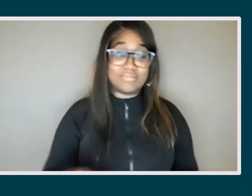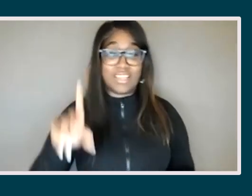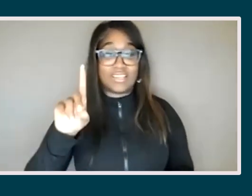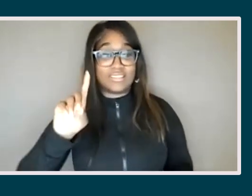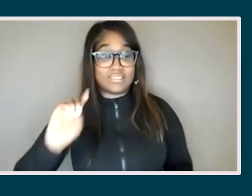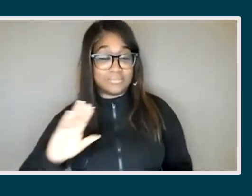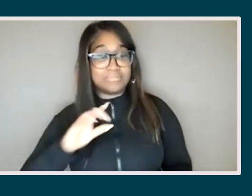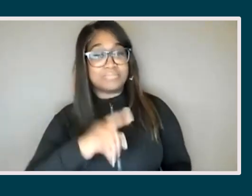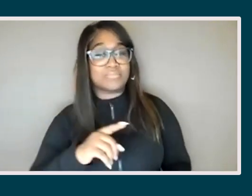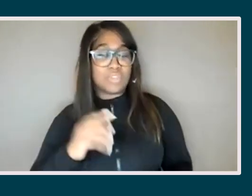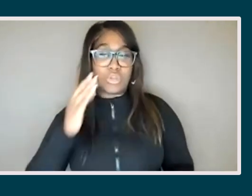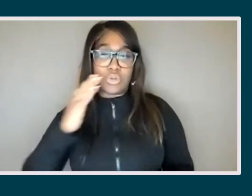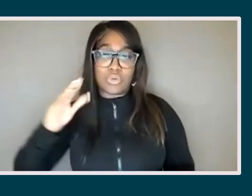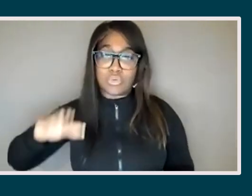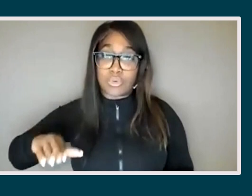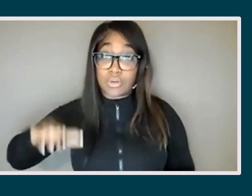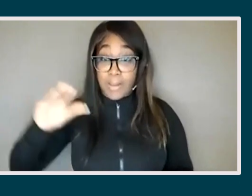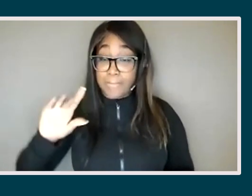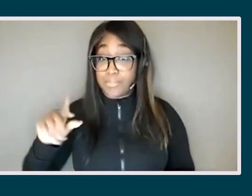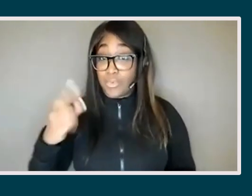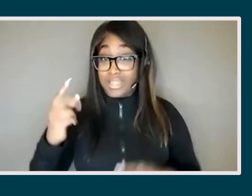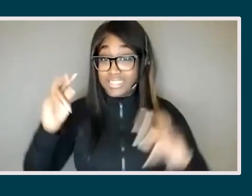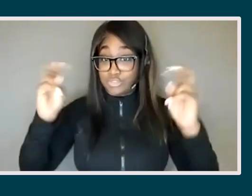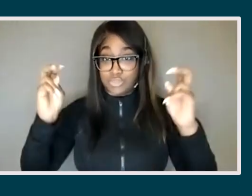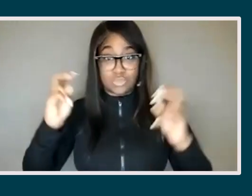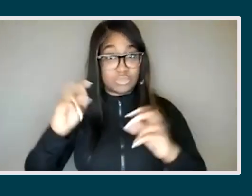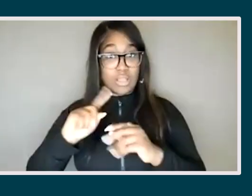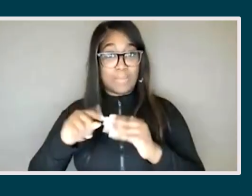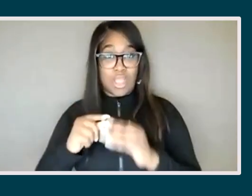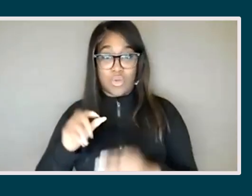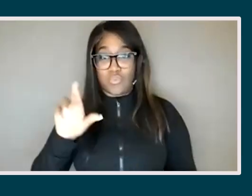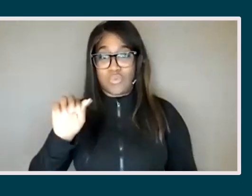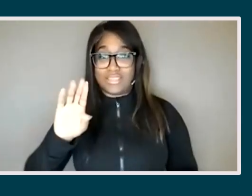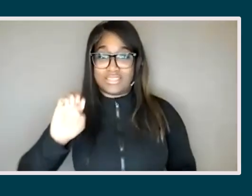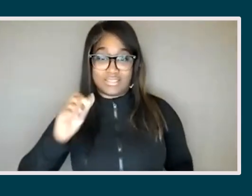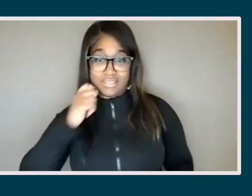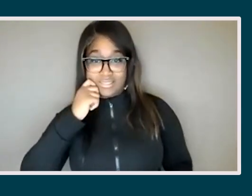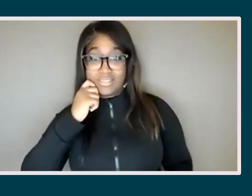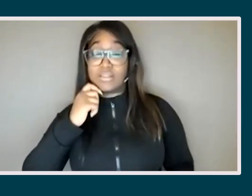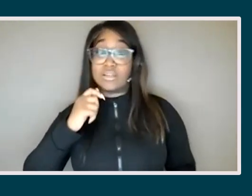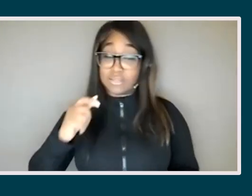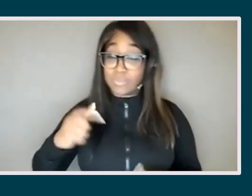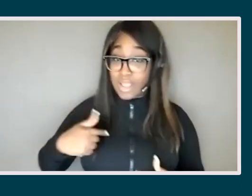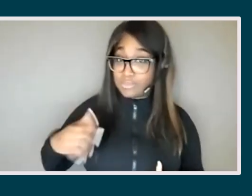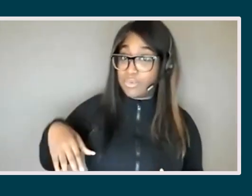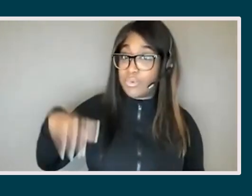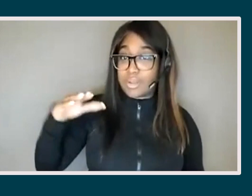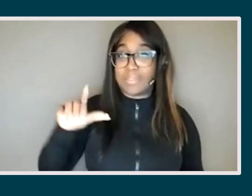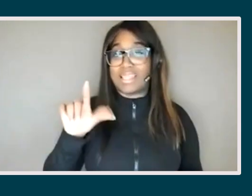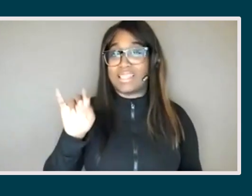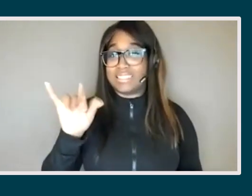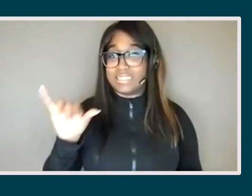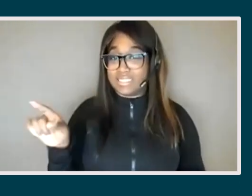When growing up, the only issue was around race. When I was growing up, as Lindsey said, in